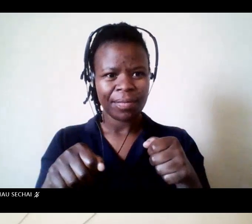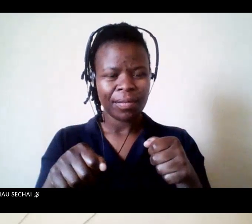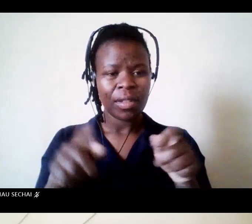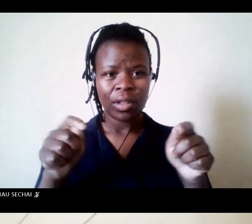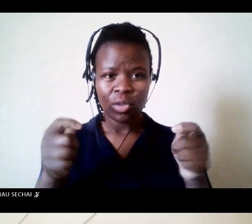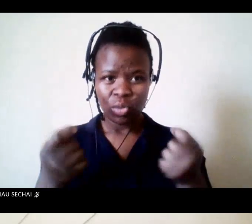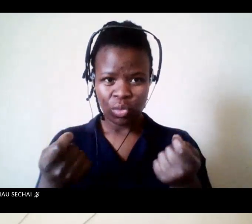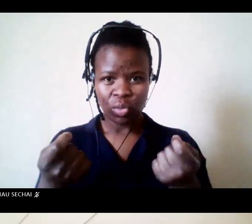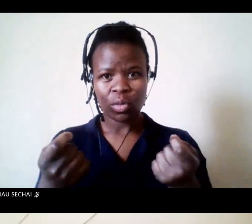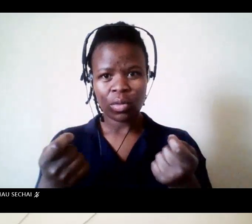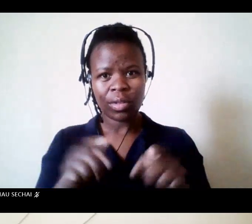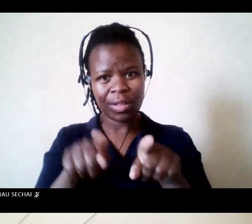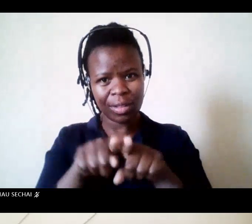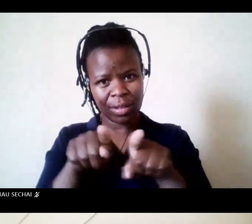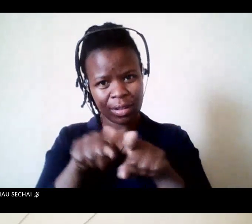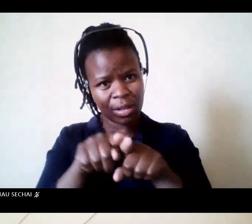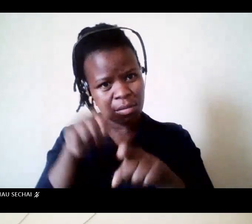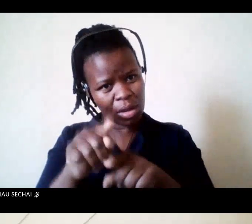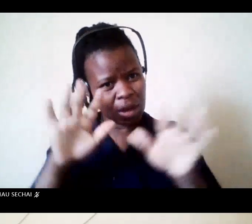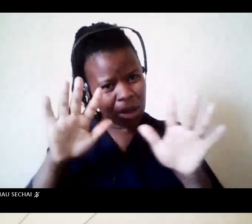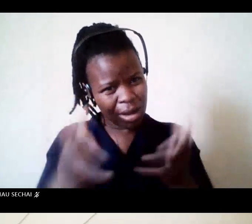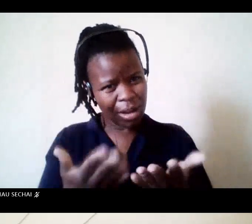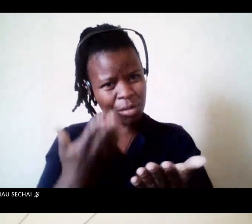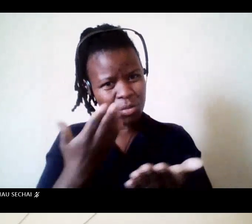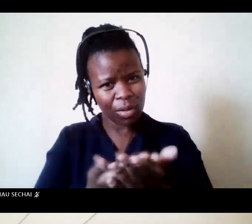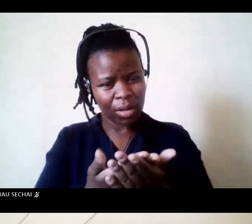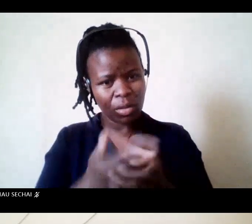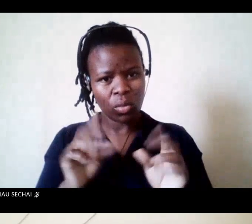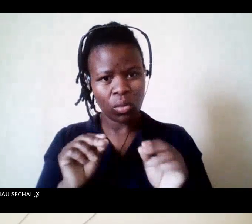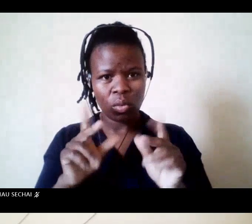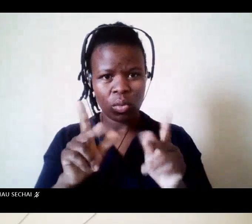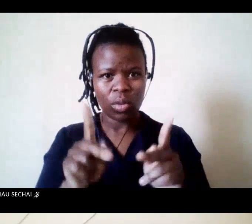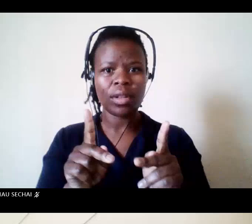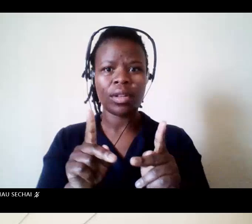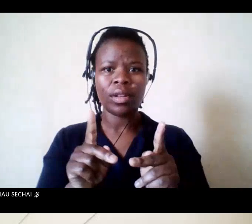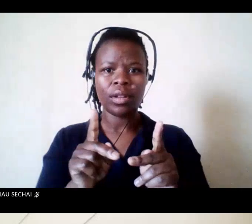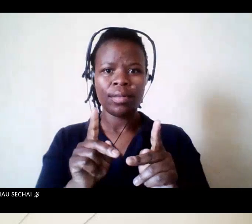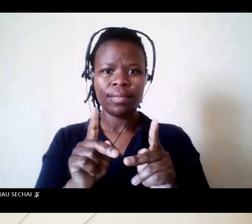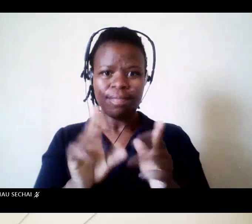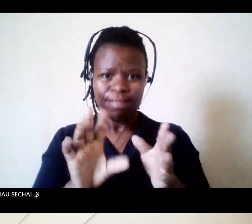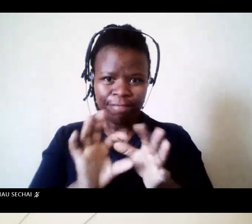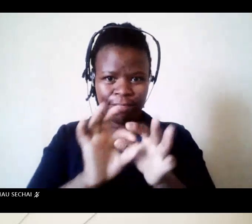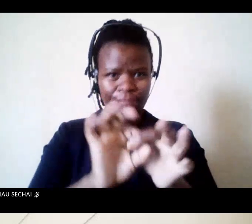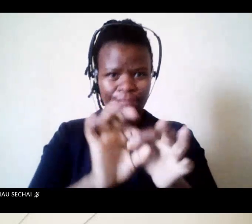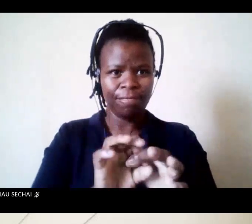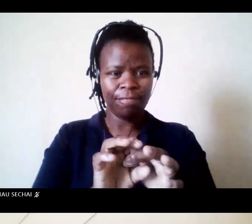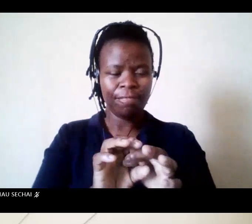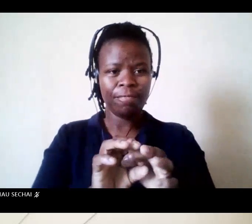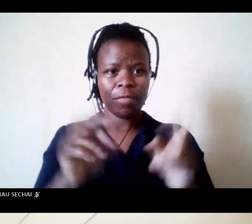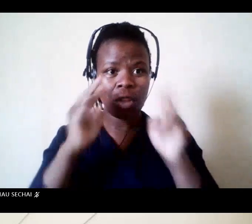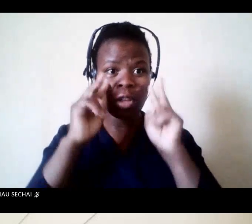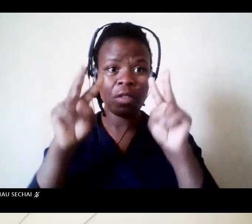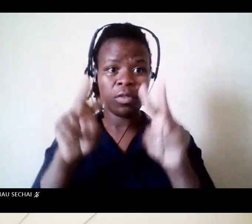views, and how that contrasts to Kite's views. Okay, and